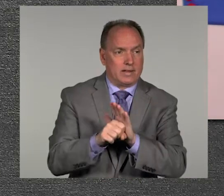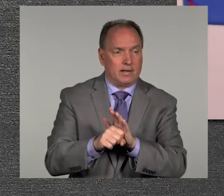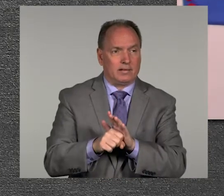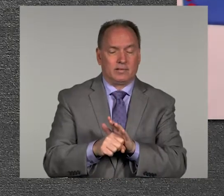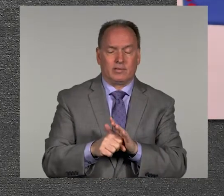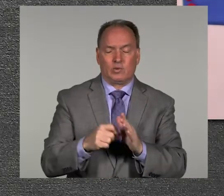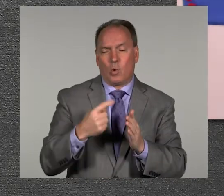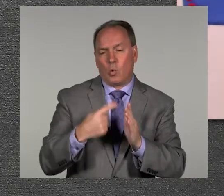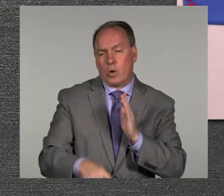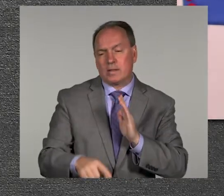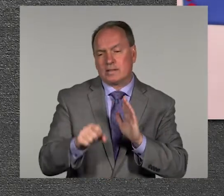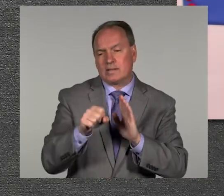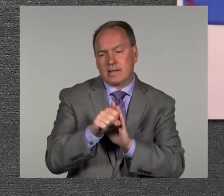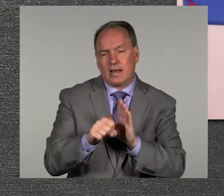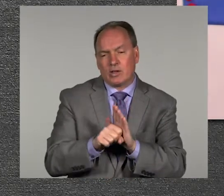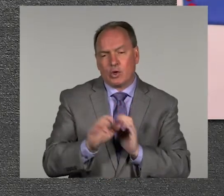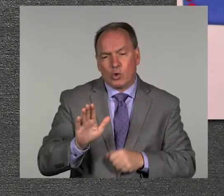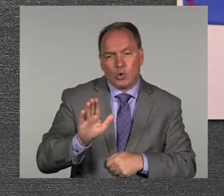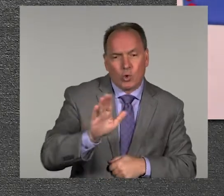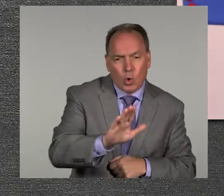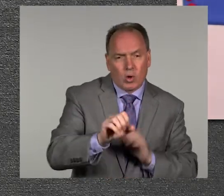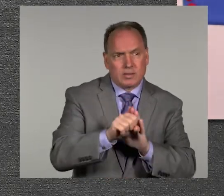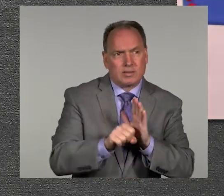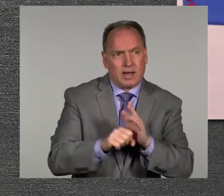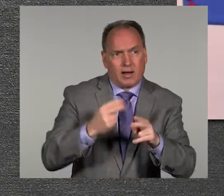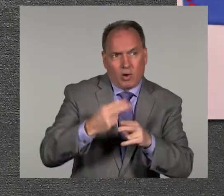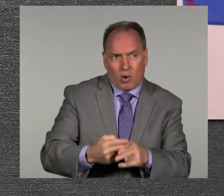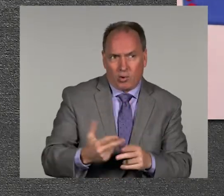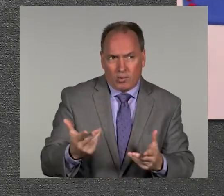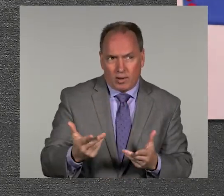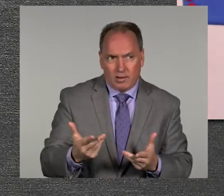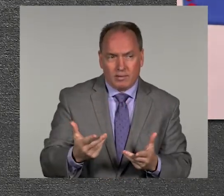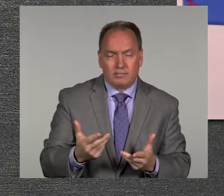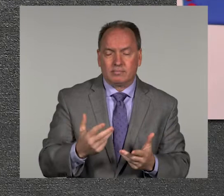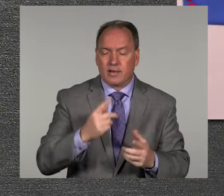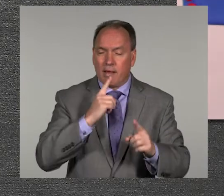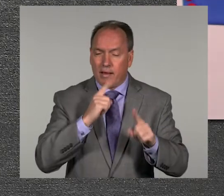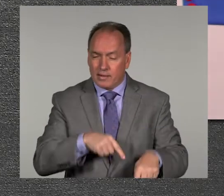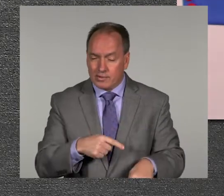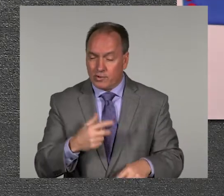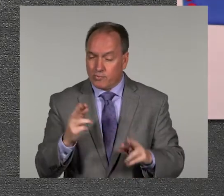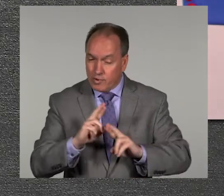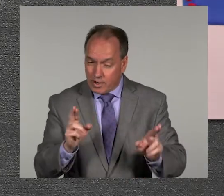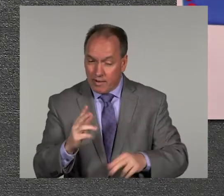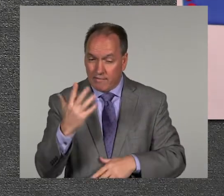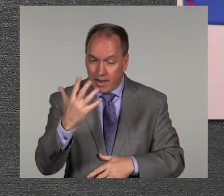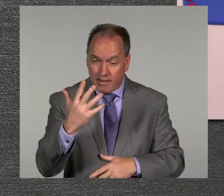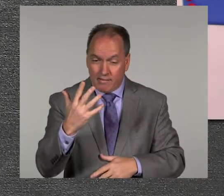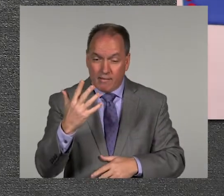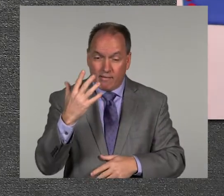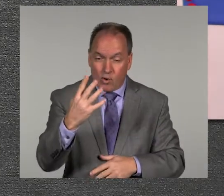what is it called? What is the state that we live in called? Okay, I want you to think of that answer. You're gonna shout it out in